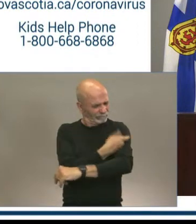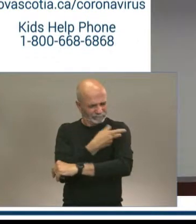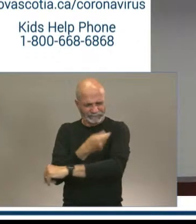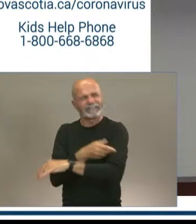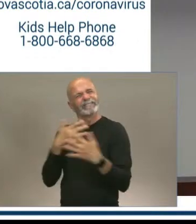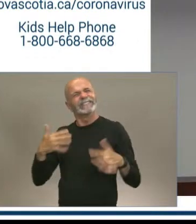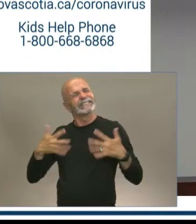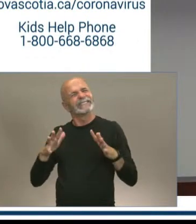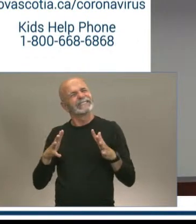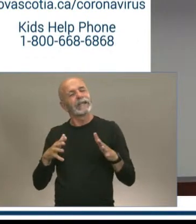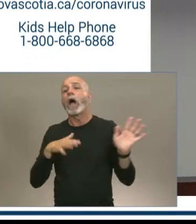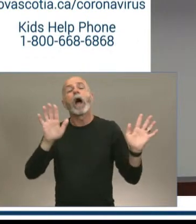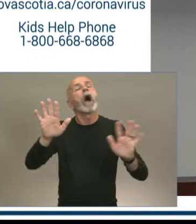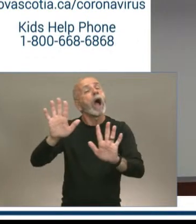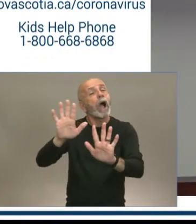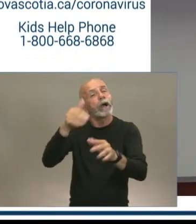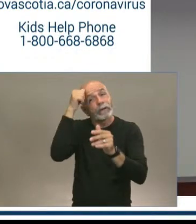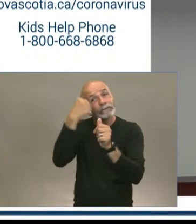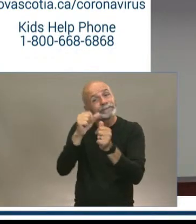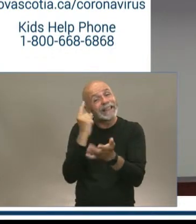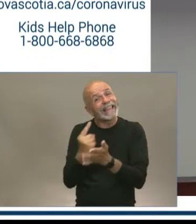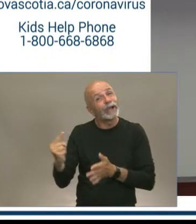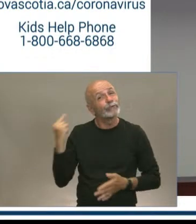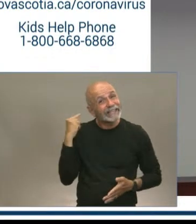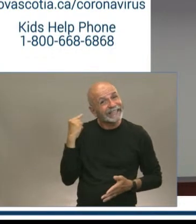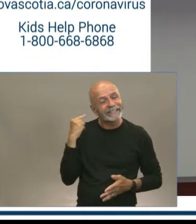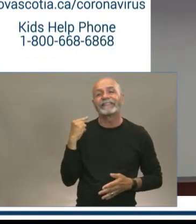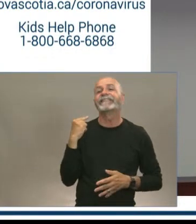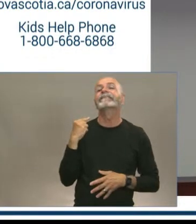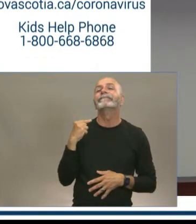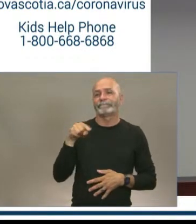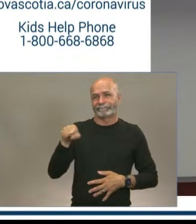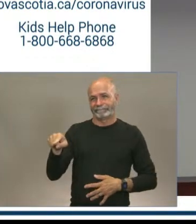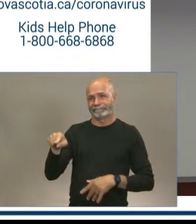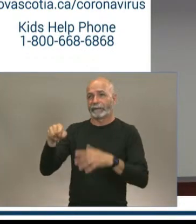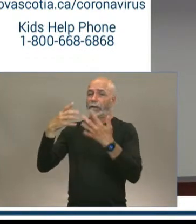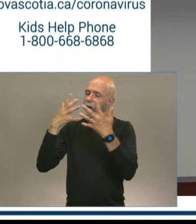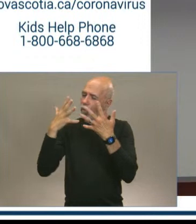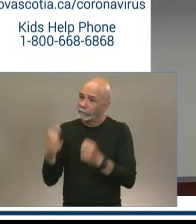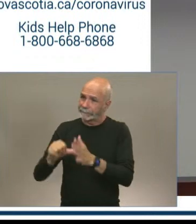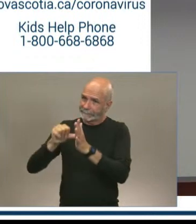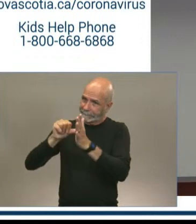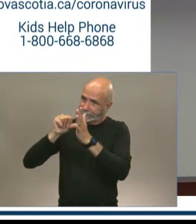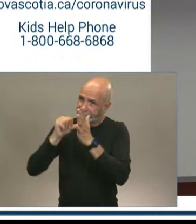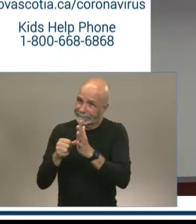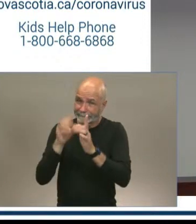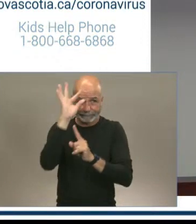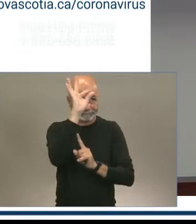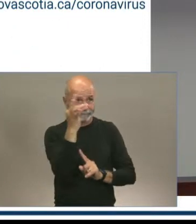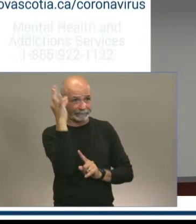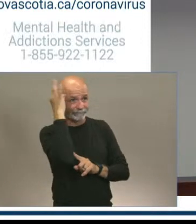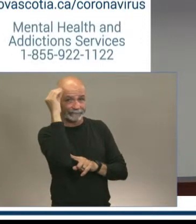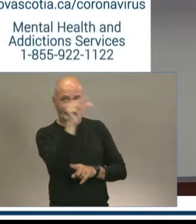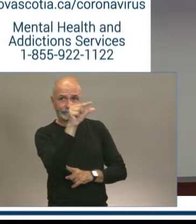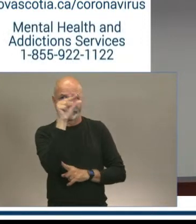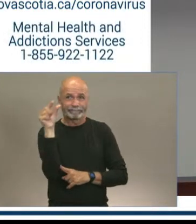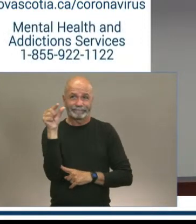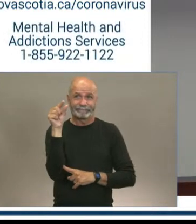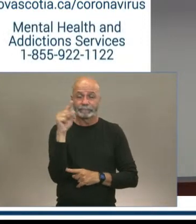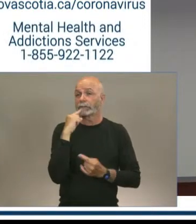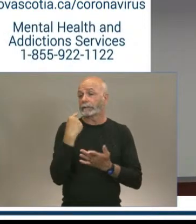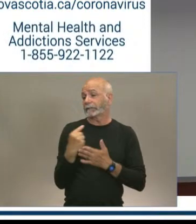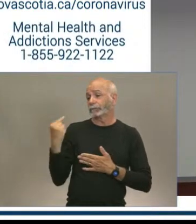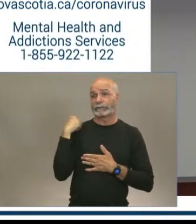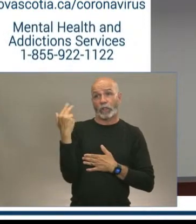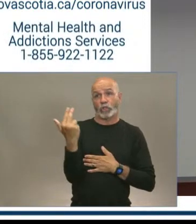week, and this is because we wanted to align ourselves more closely with the federal government. Last Thursday, we said initially